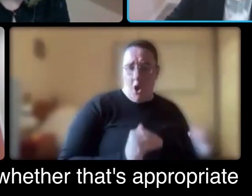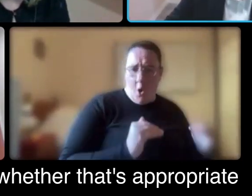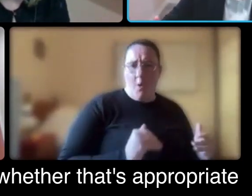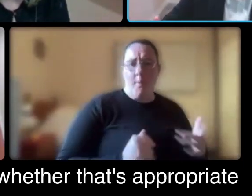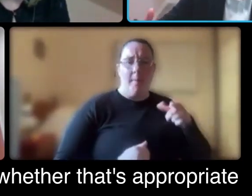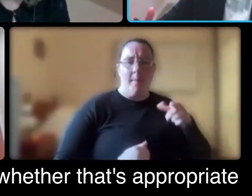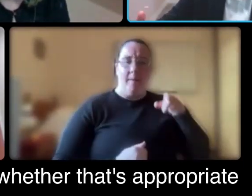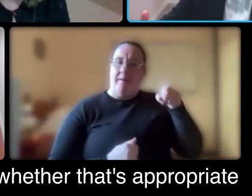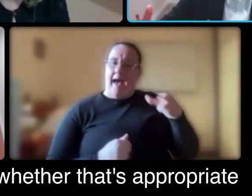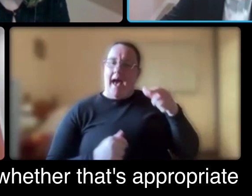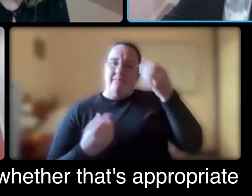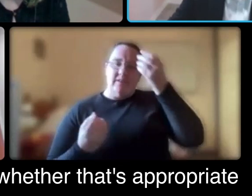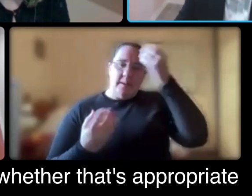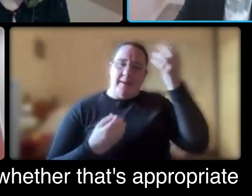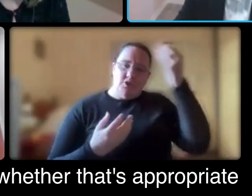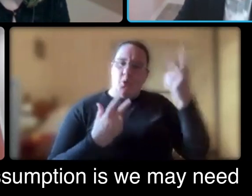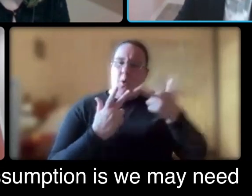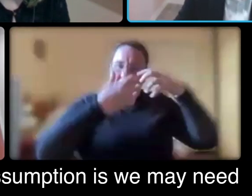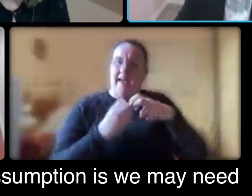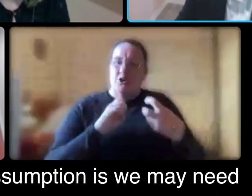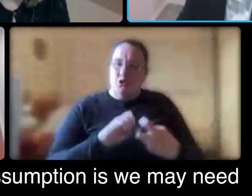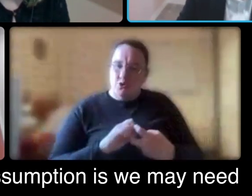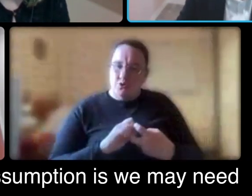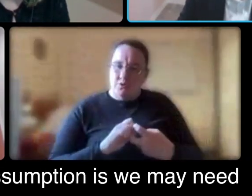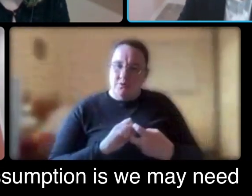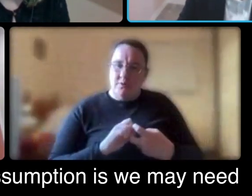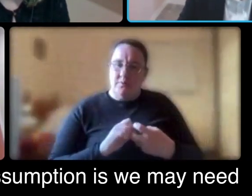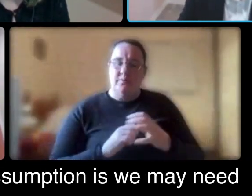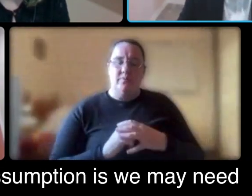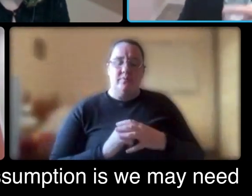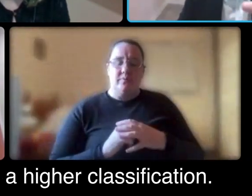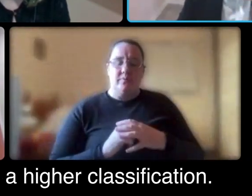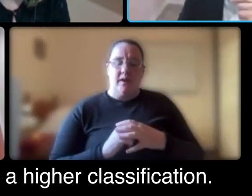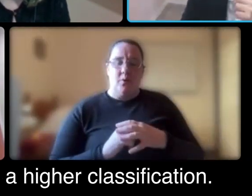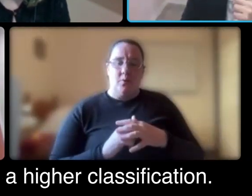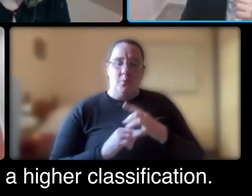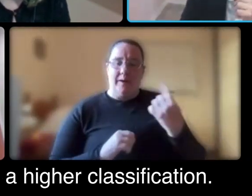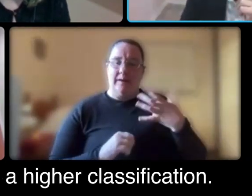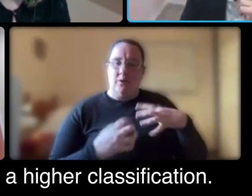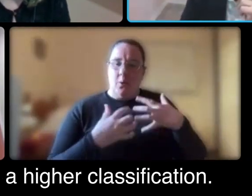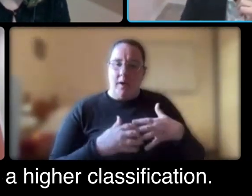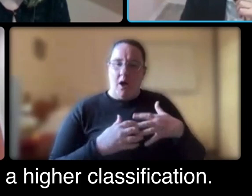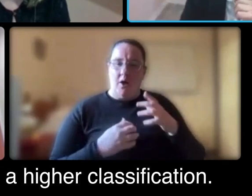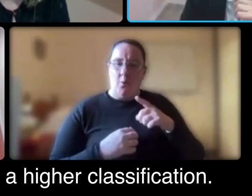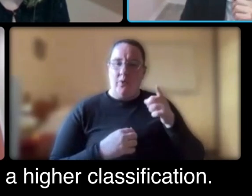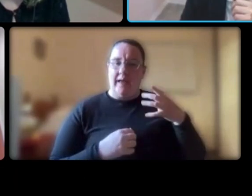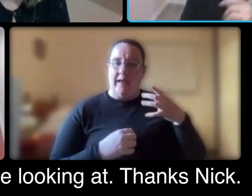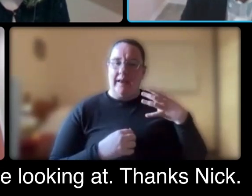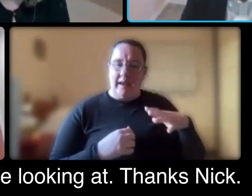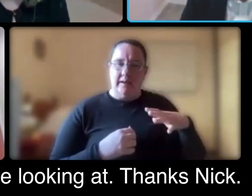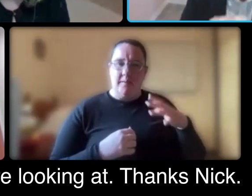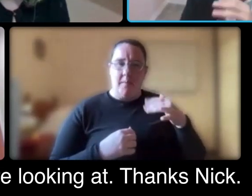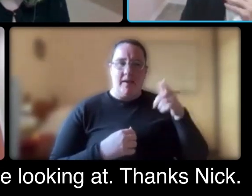need to work through whether that's appropriate, and I guess our ingoing assumption is we may need to put those people into a higher classification.